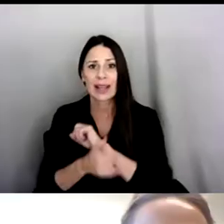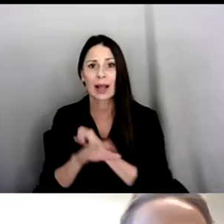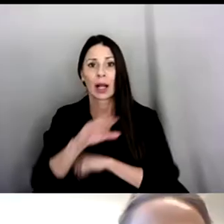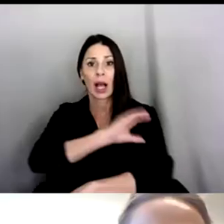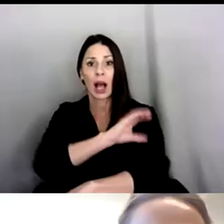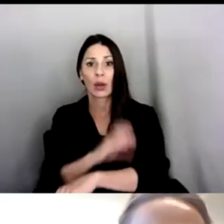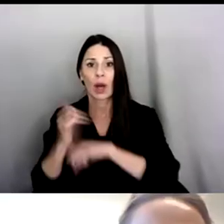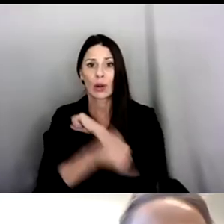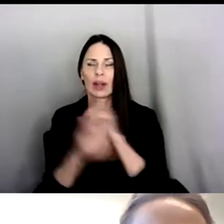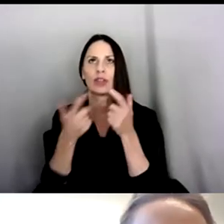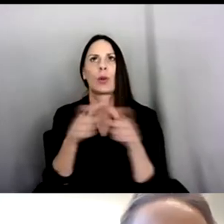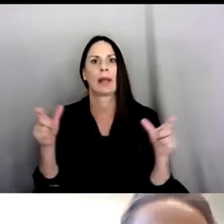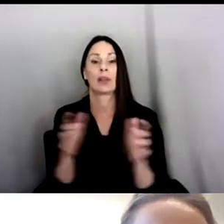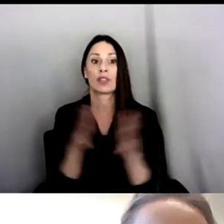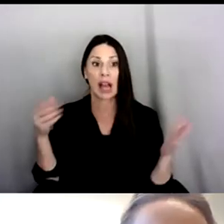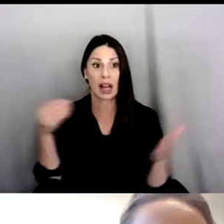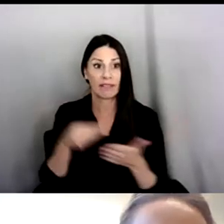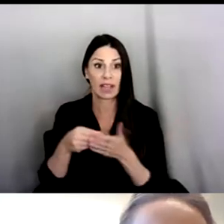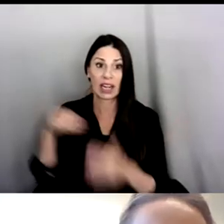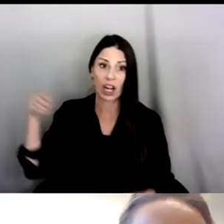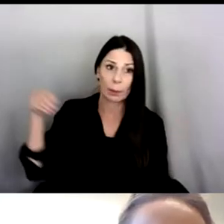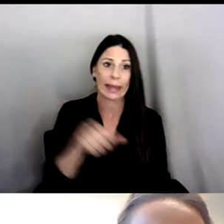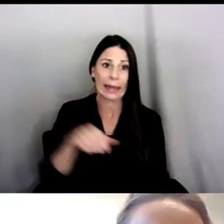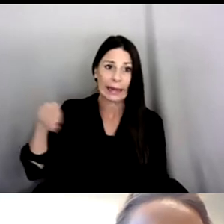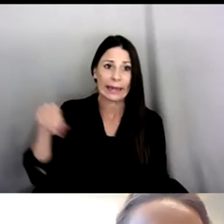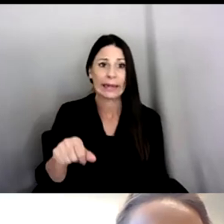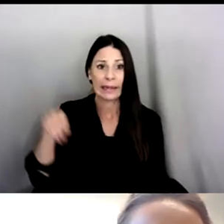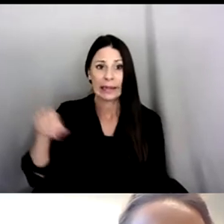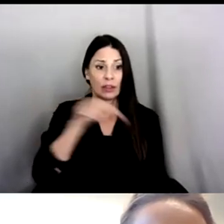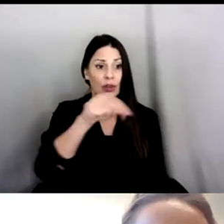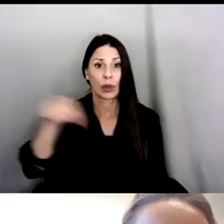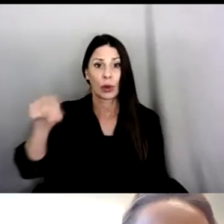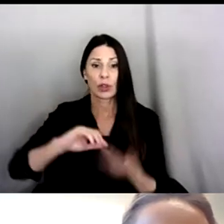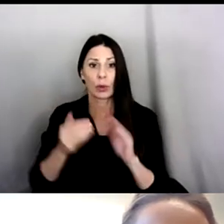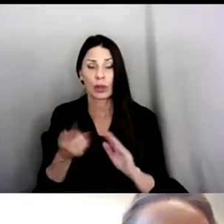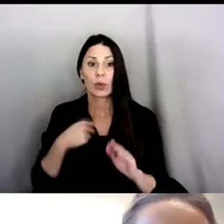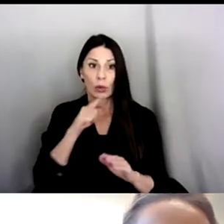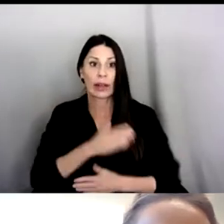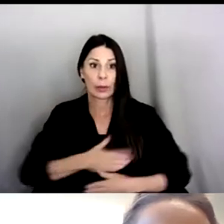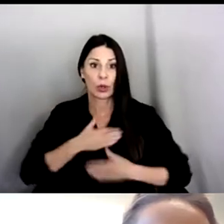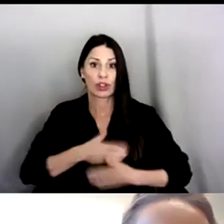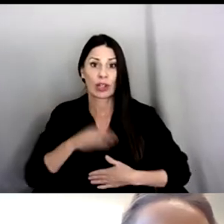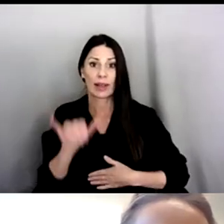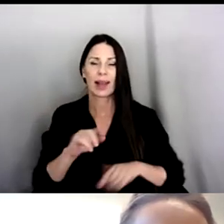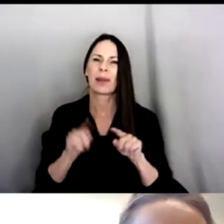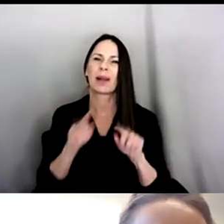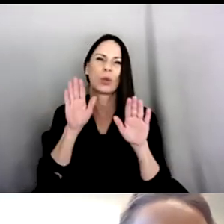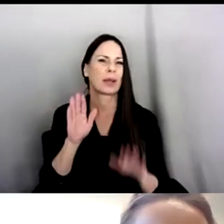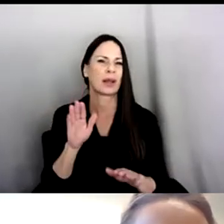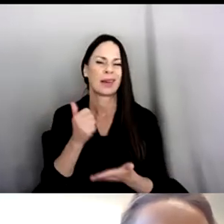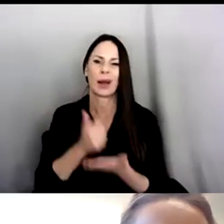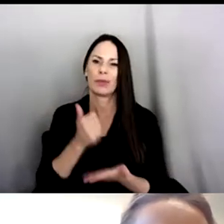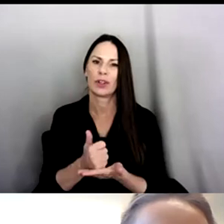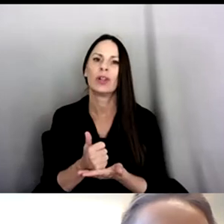lot of funding coming into those communities, and we appreciate it. But it would be super helpful to have a lot of checkup, and it's